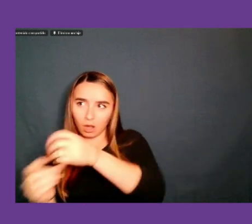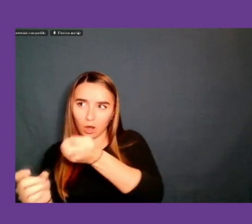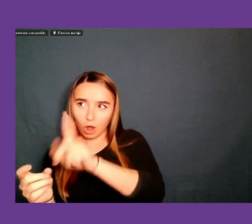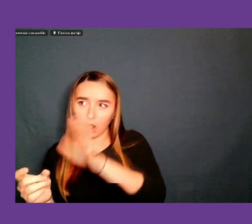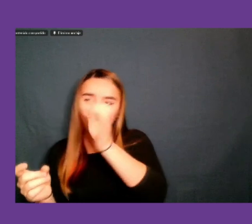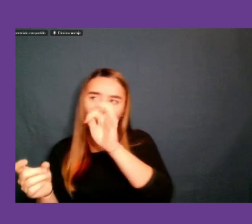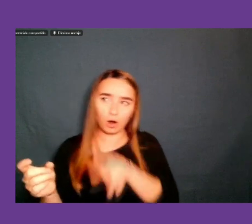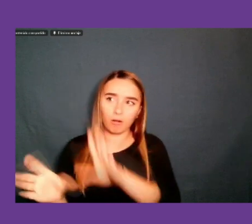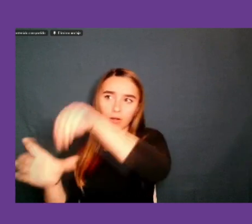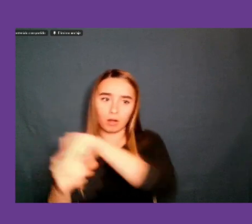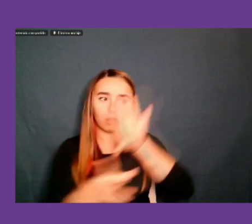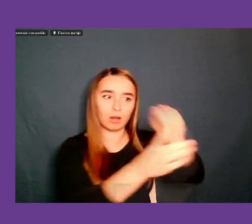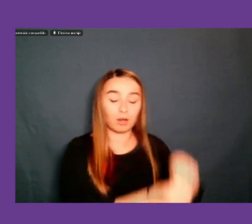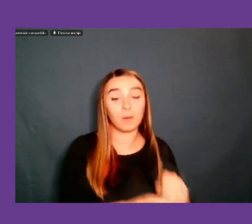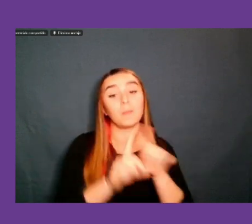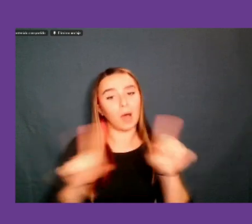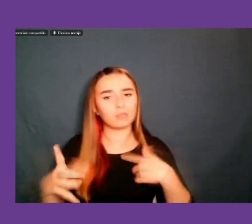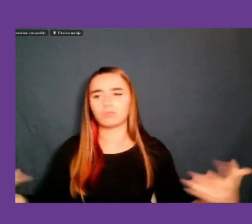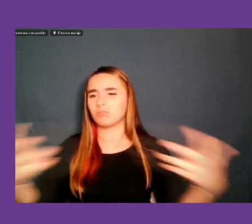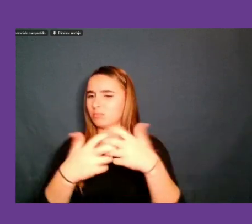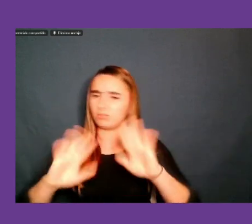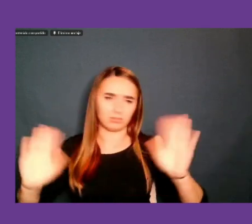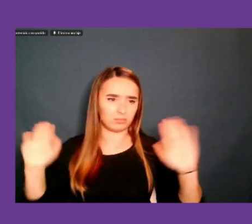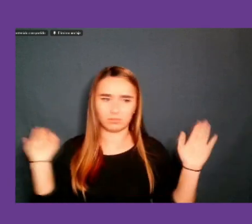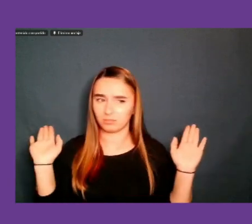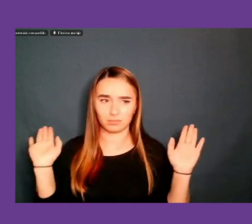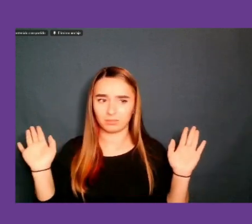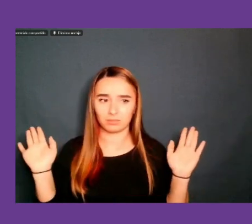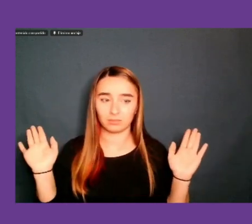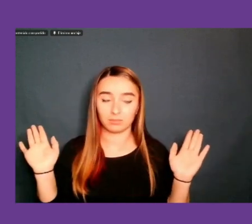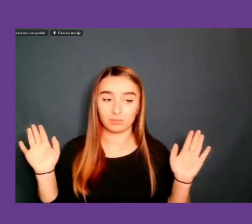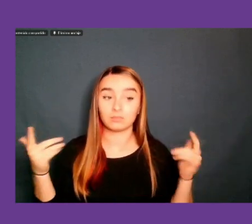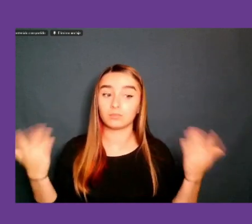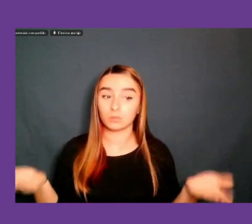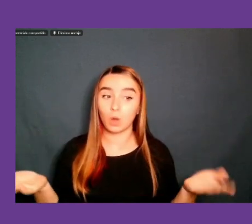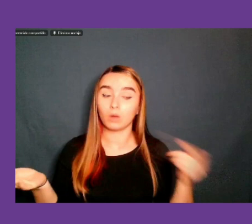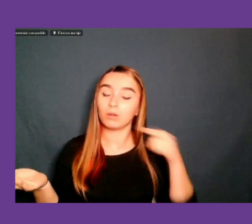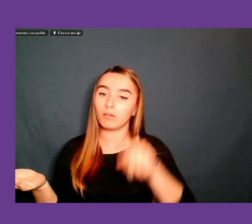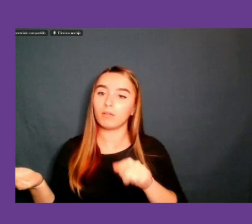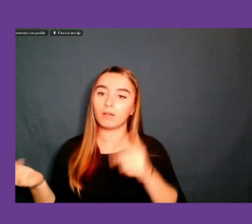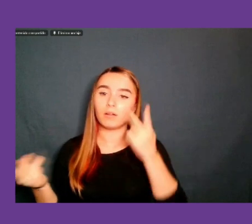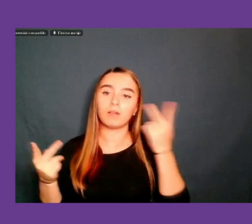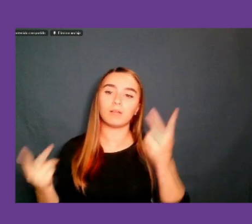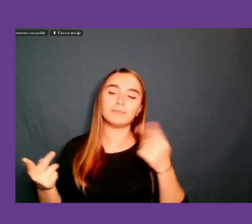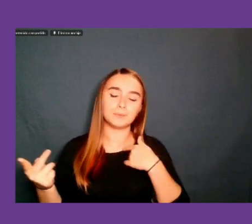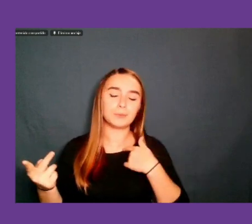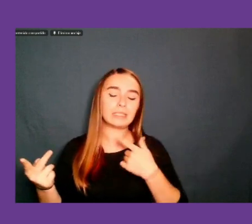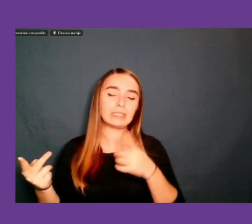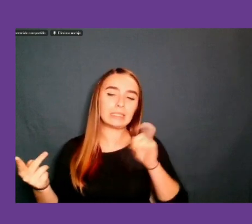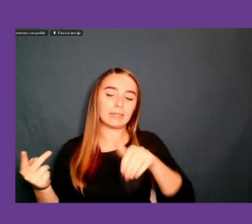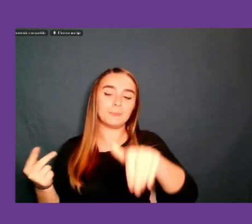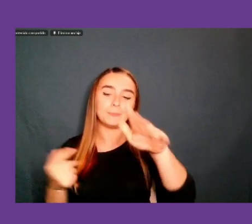be no contradiction, or there should be no contradiction. So, but this is something that still needs to be decided.